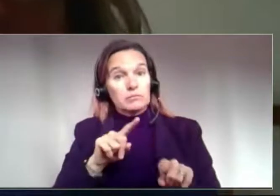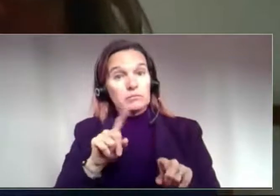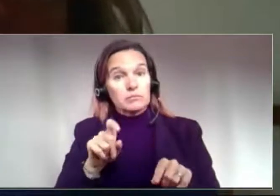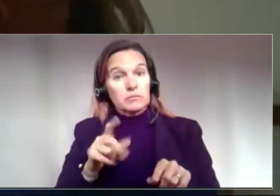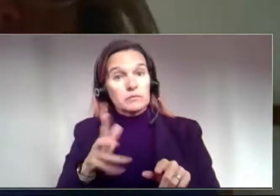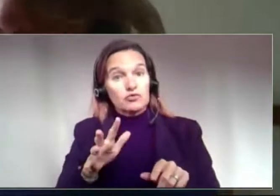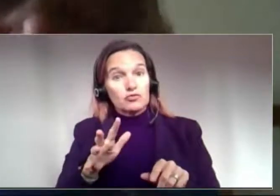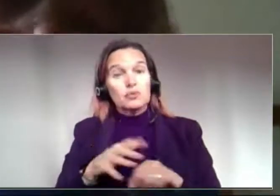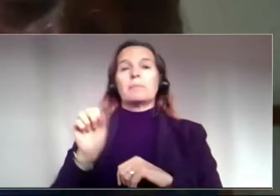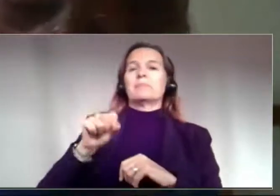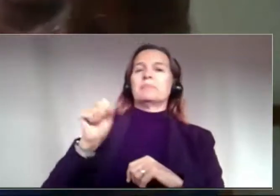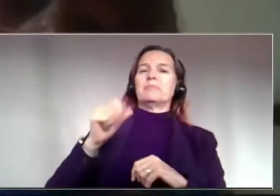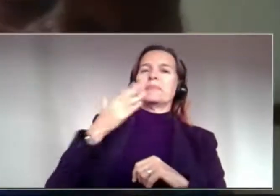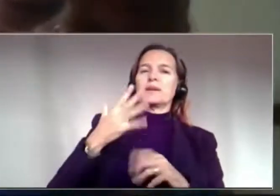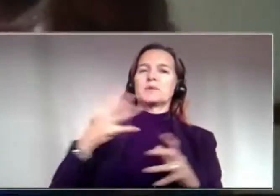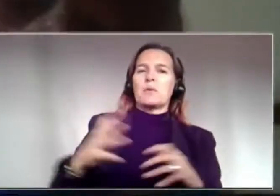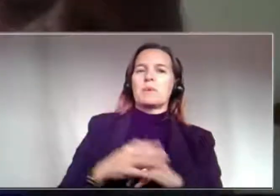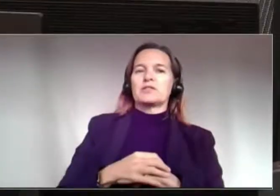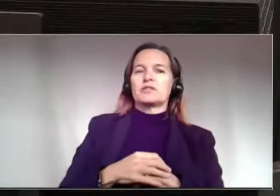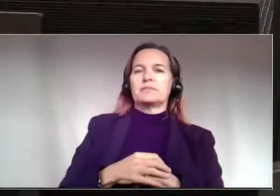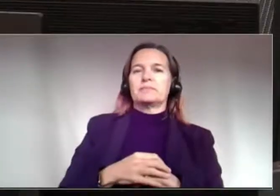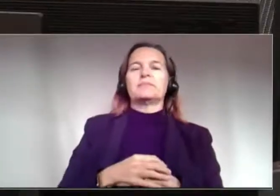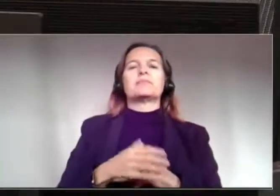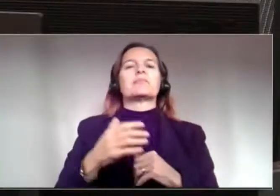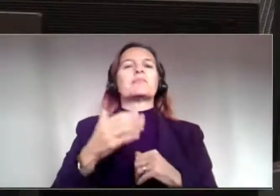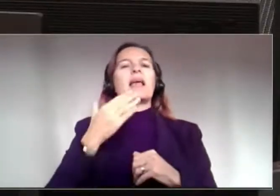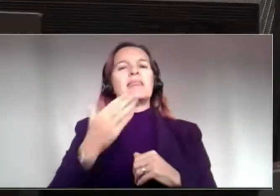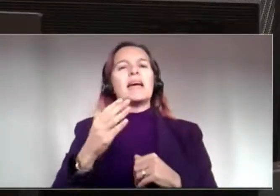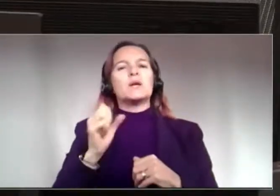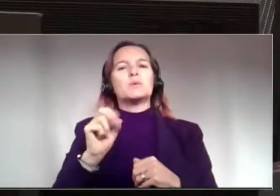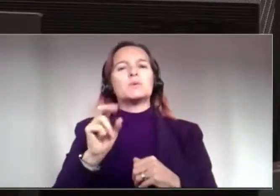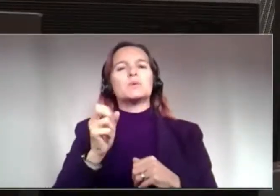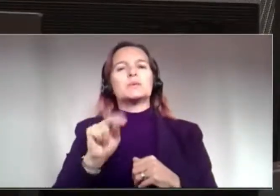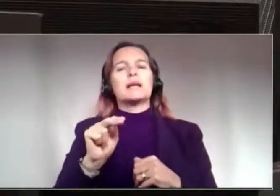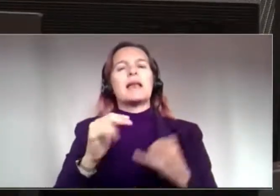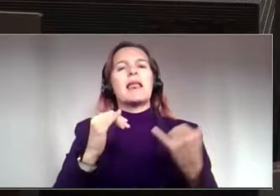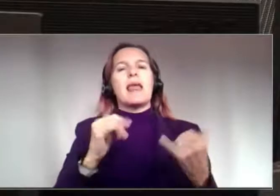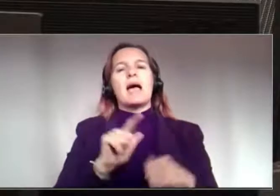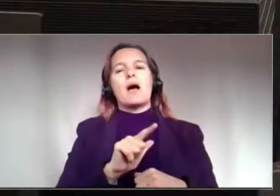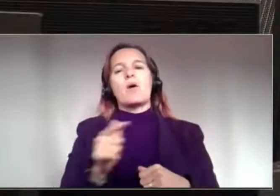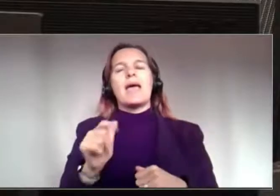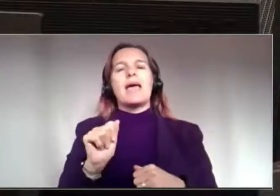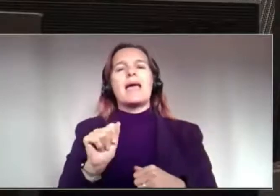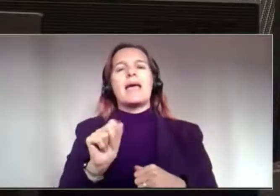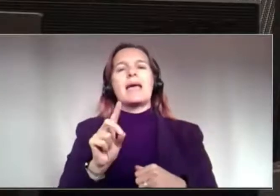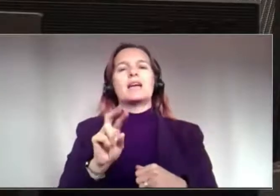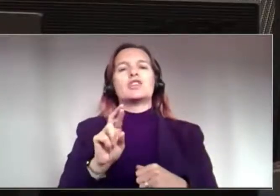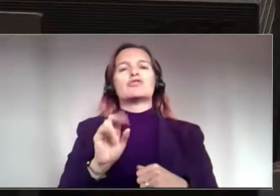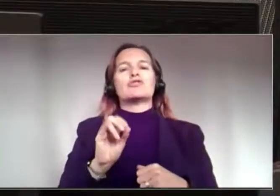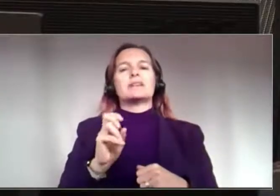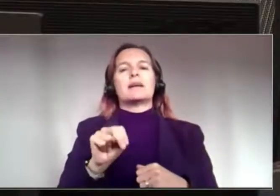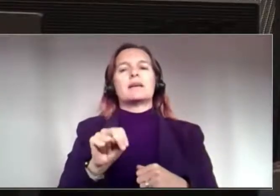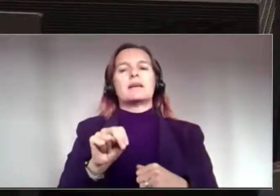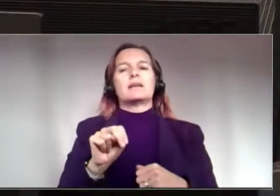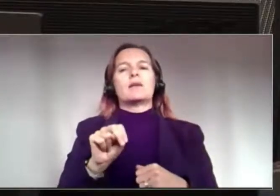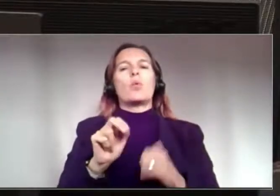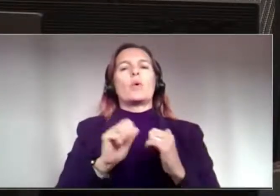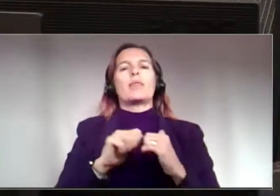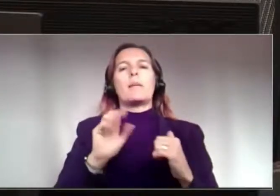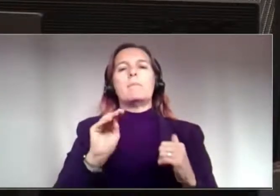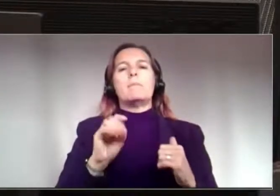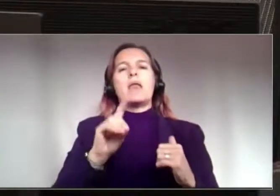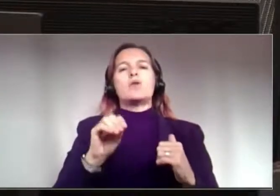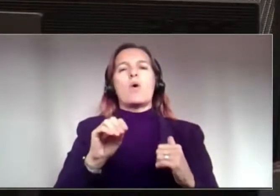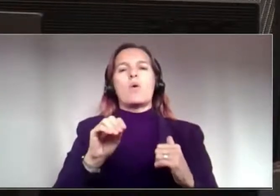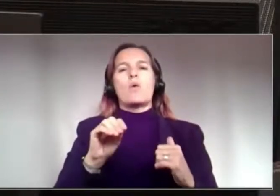Okay. Thank you, Susan. Next, we'll go over to Adrian Bowman with the Mendocino Voice.